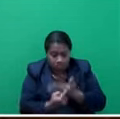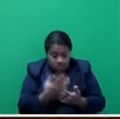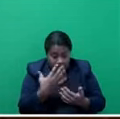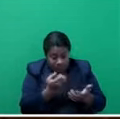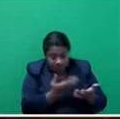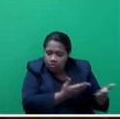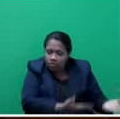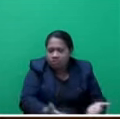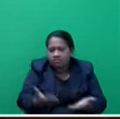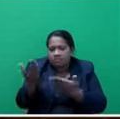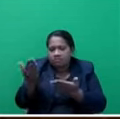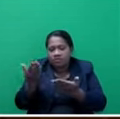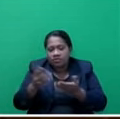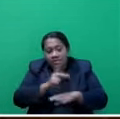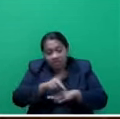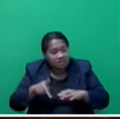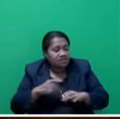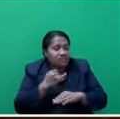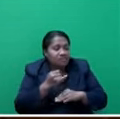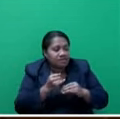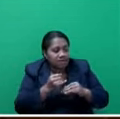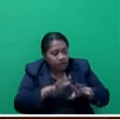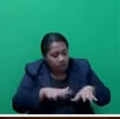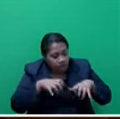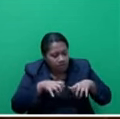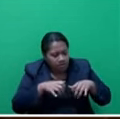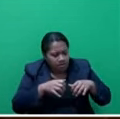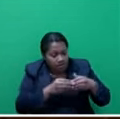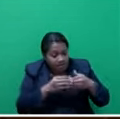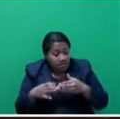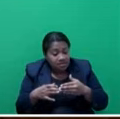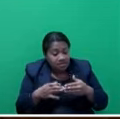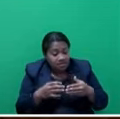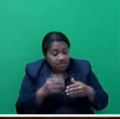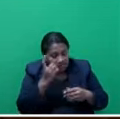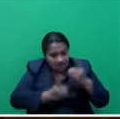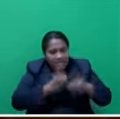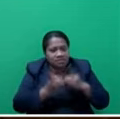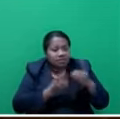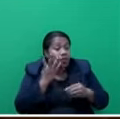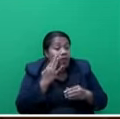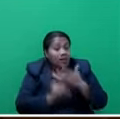Pacific leaders at the Pacific Islands Forum Leaders Summit, scheduled to be held later this year.